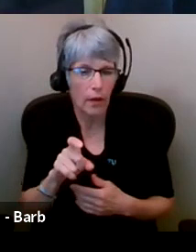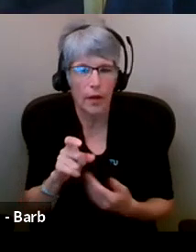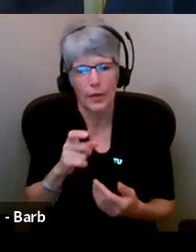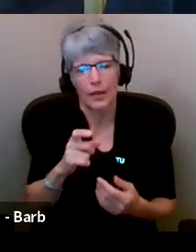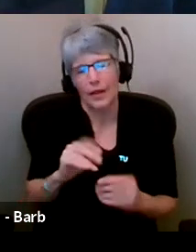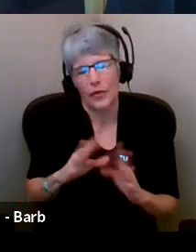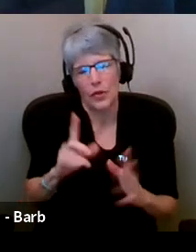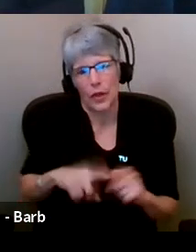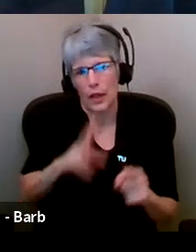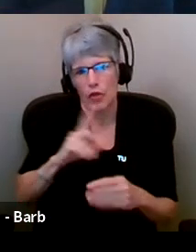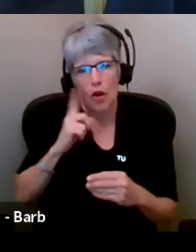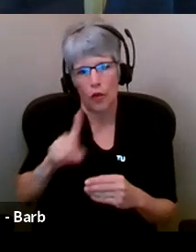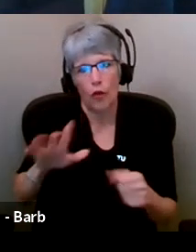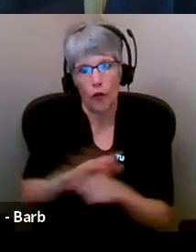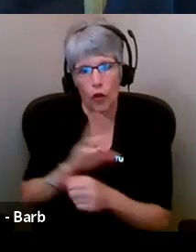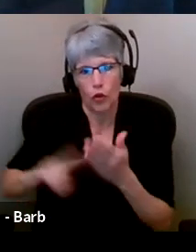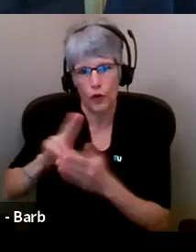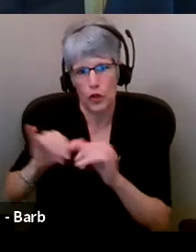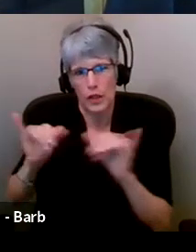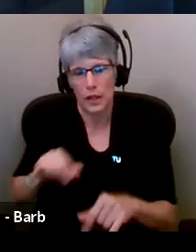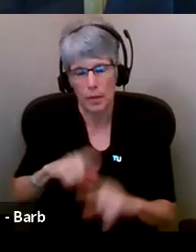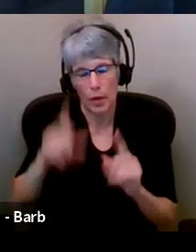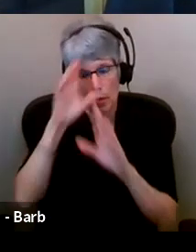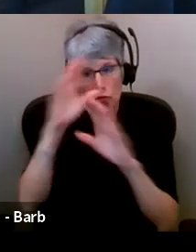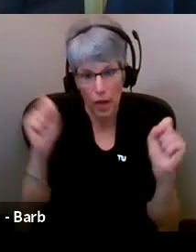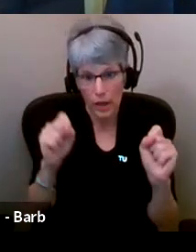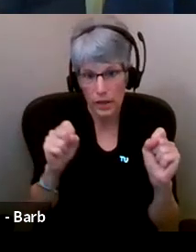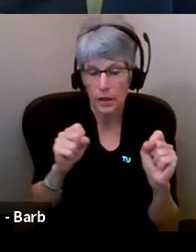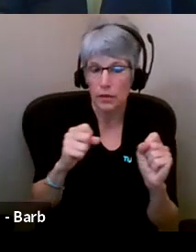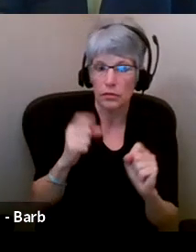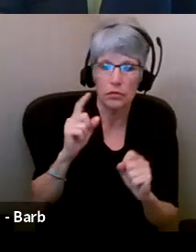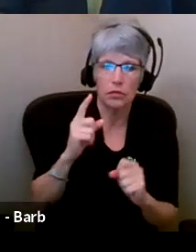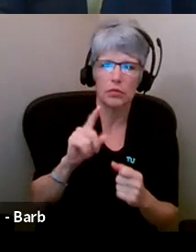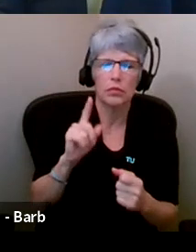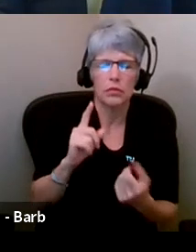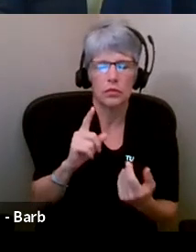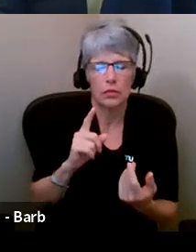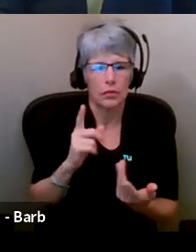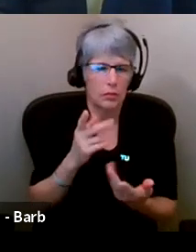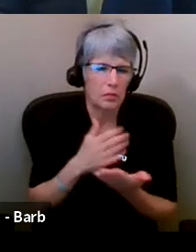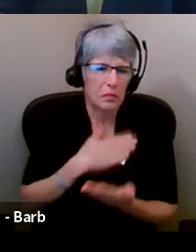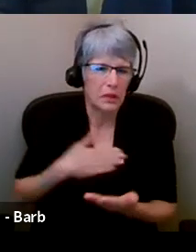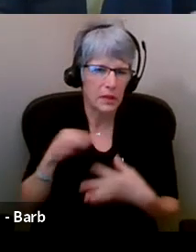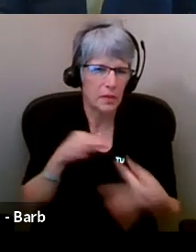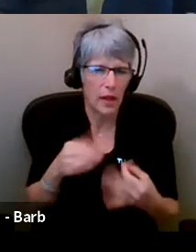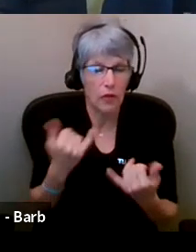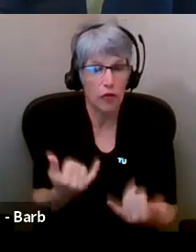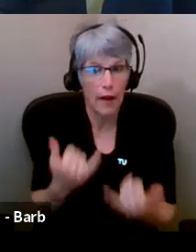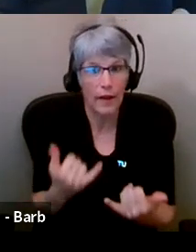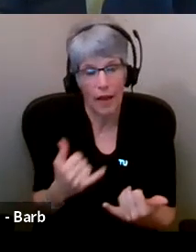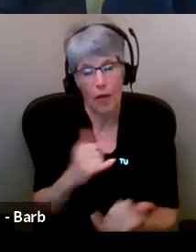of the entire university system here, but President Schatzel, if I could go to you in regards to where we are right now with the authorization of the vaccine and the decision that was